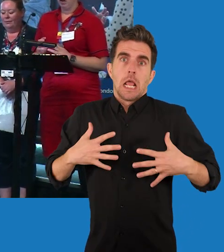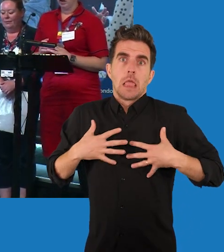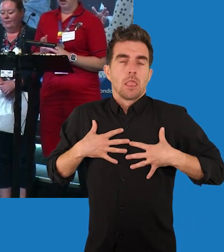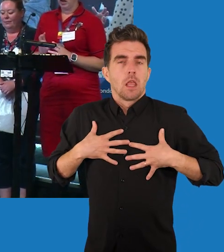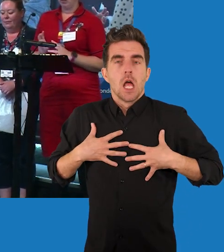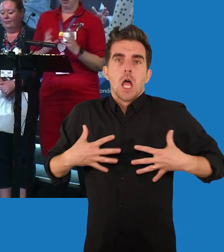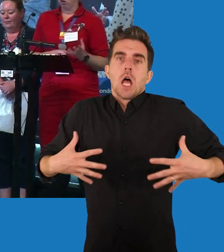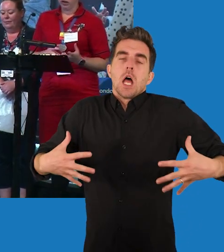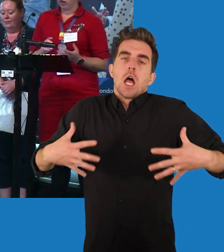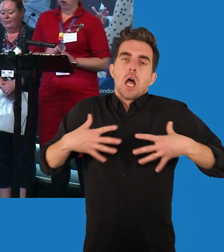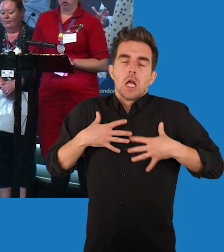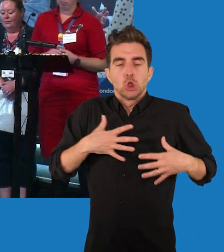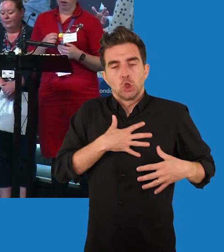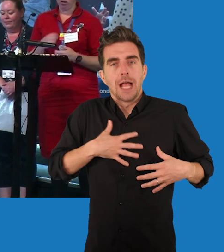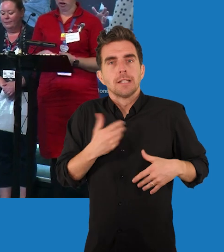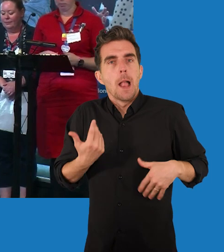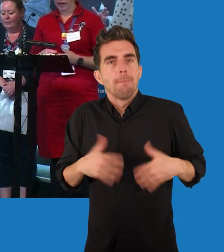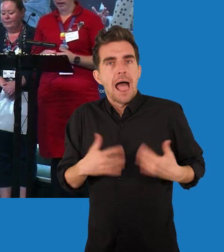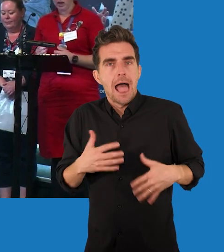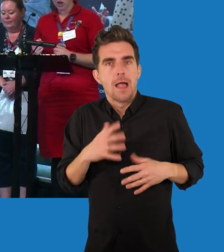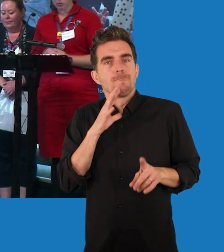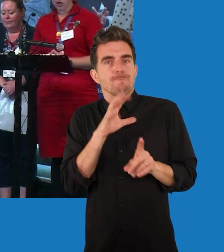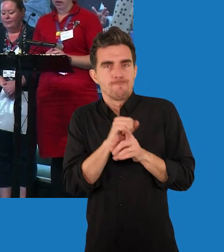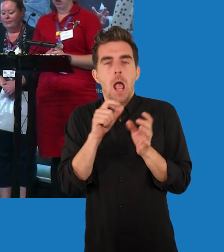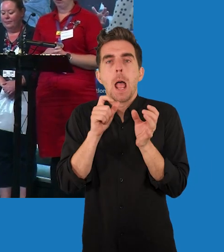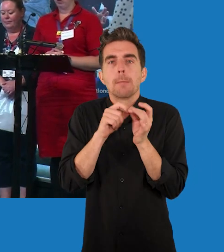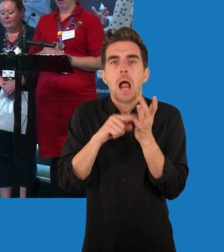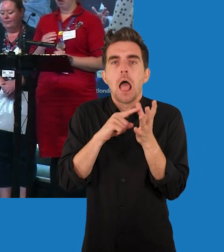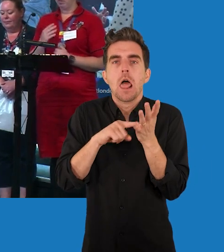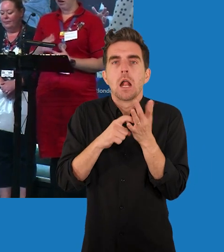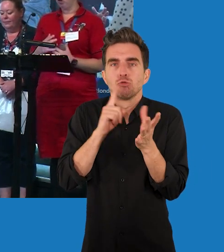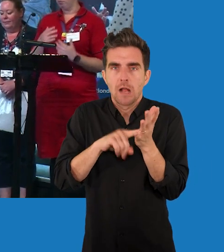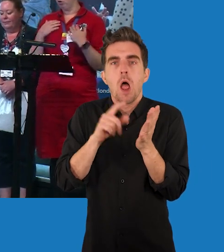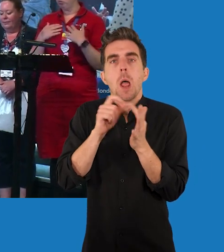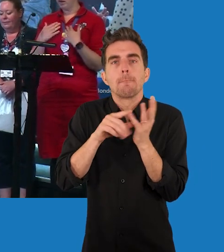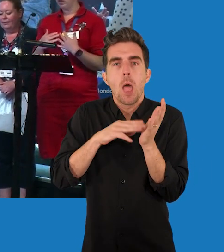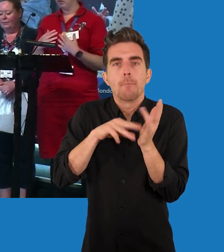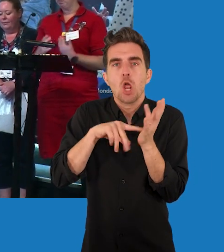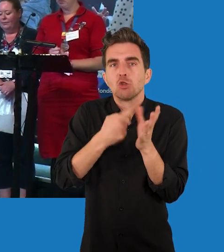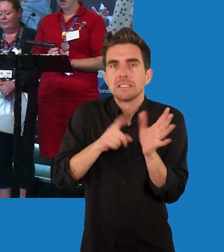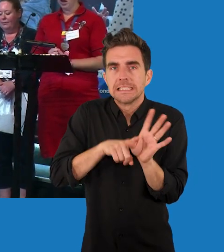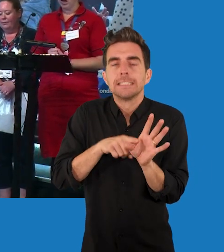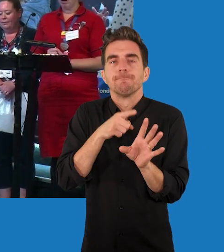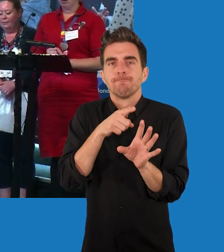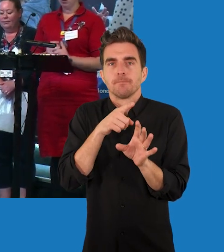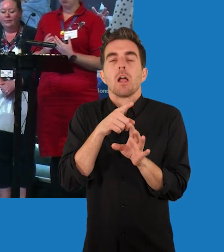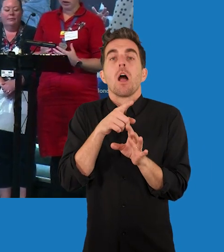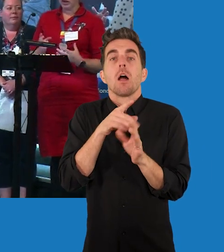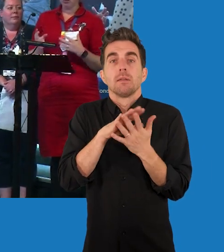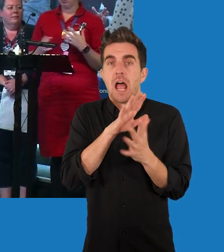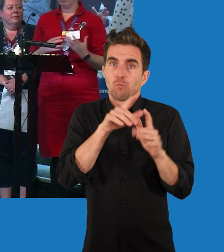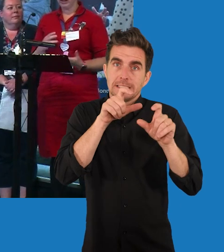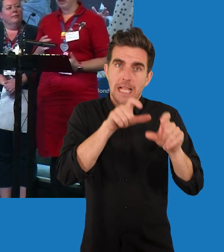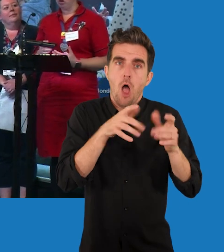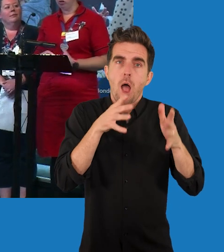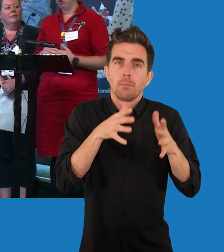with sudden onset shortness of breath and chest pain. She was diagnosed with bilateral pulmonary embolism. Normally